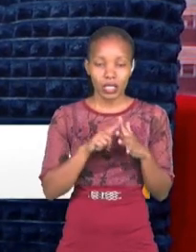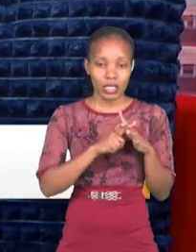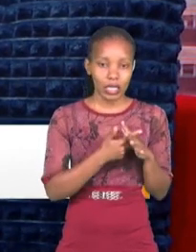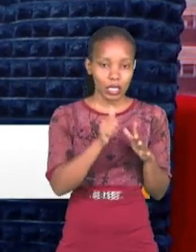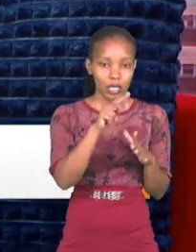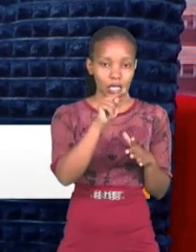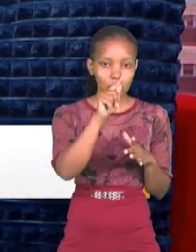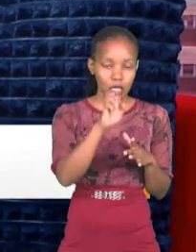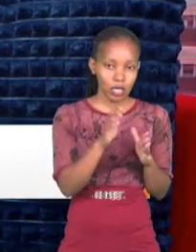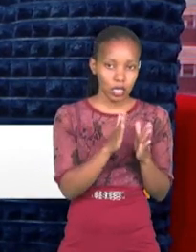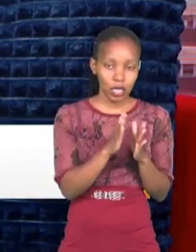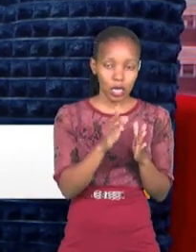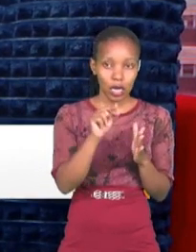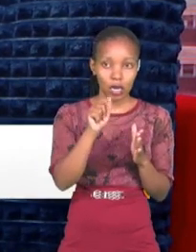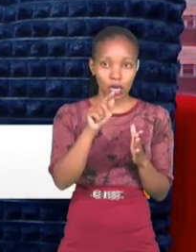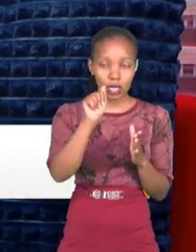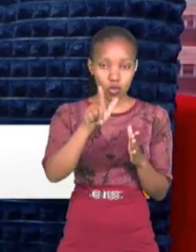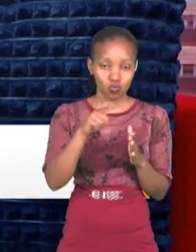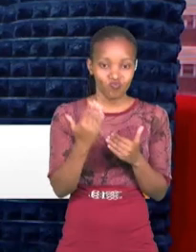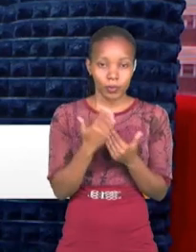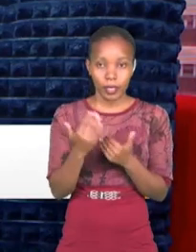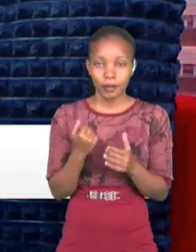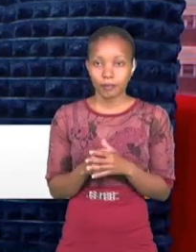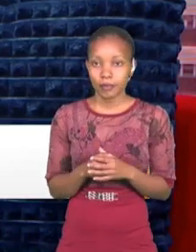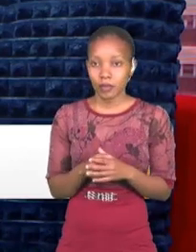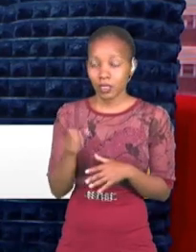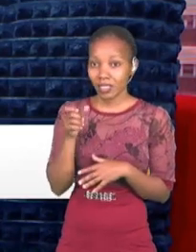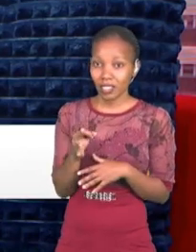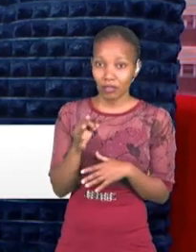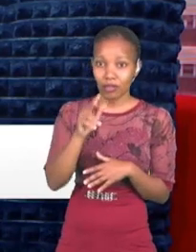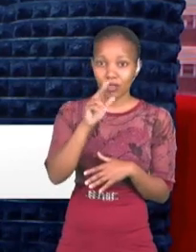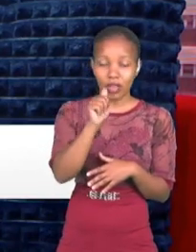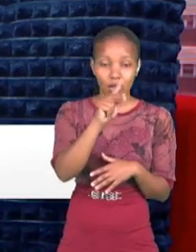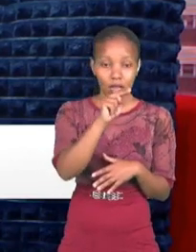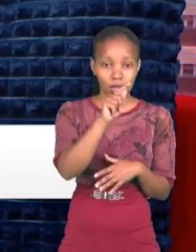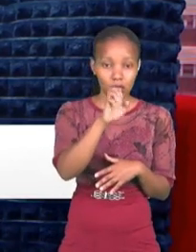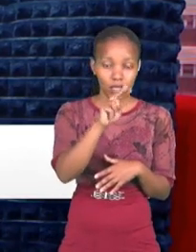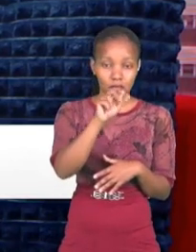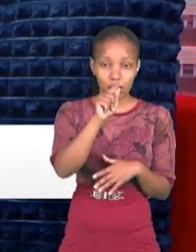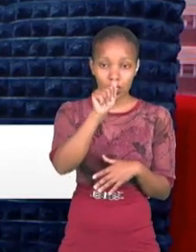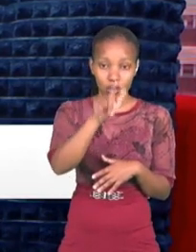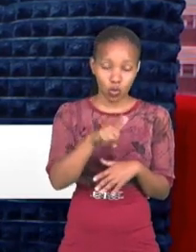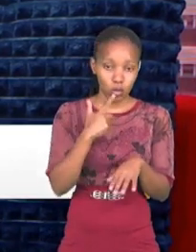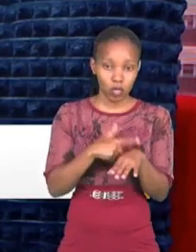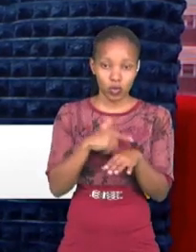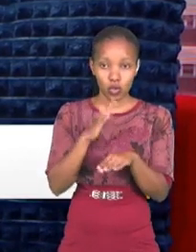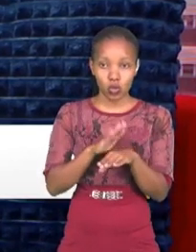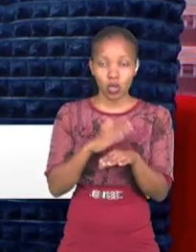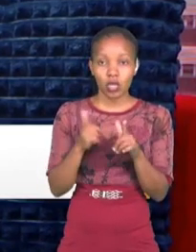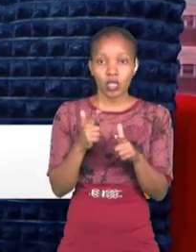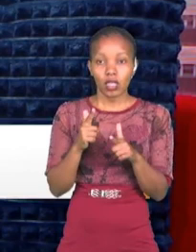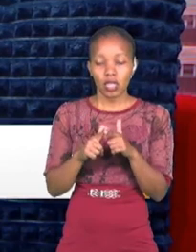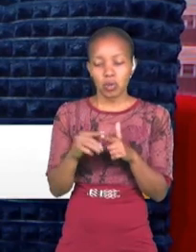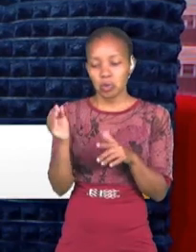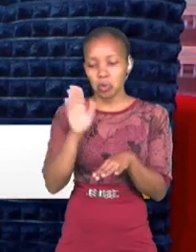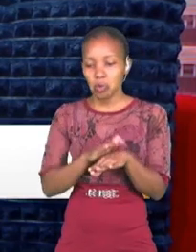period, even from the birth of the baby. Okay. Okay. Interesting. If antenatal period is good, she has appropriate